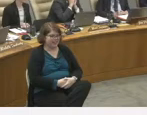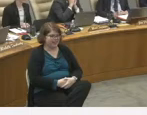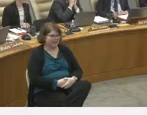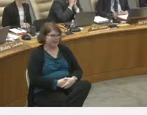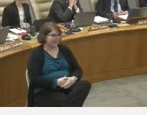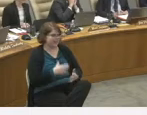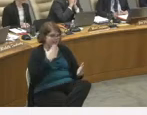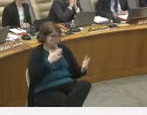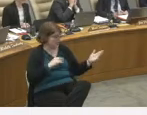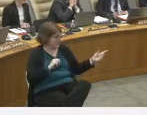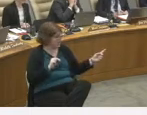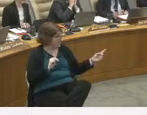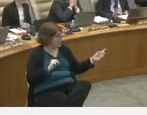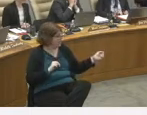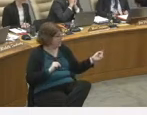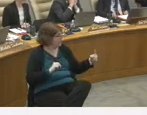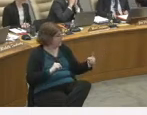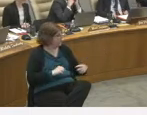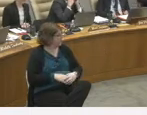them thank you and